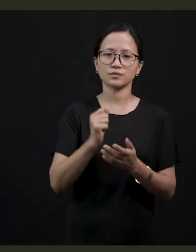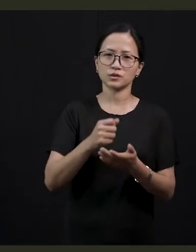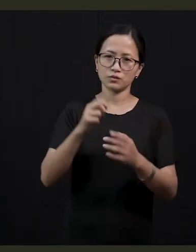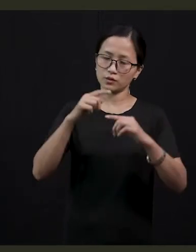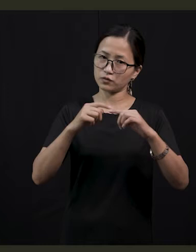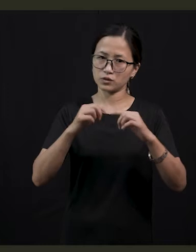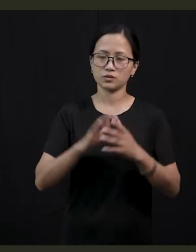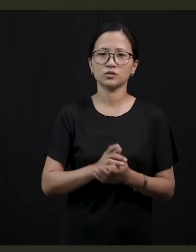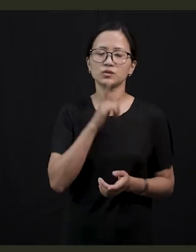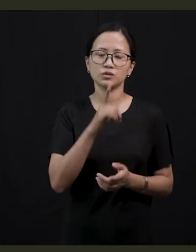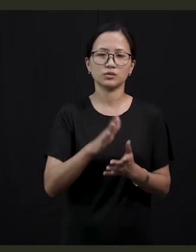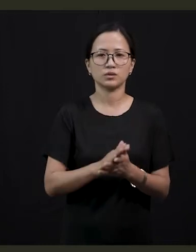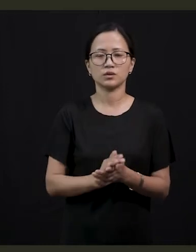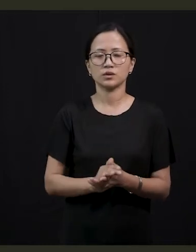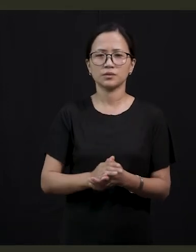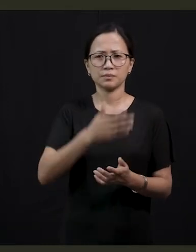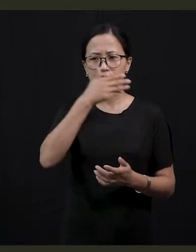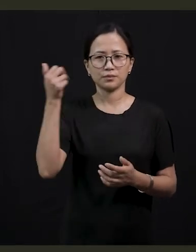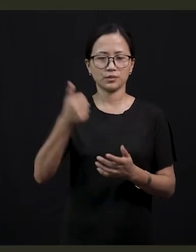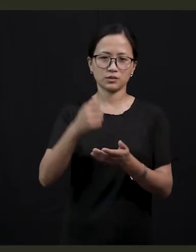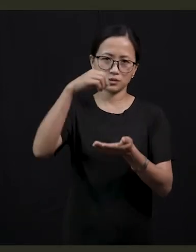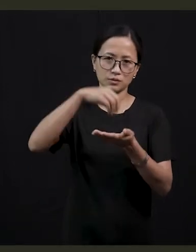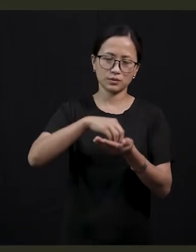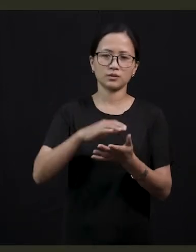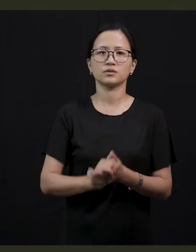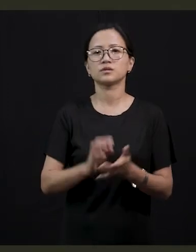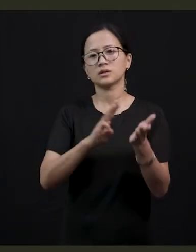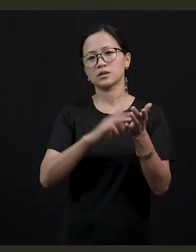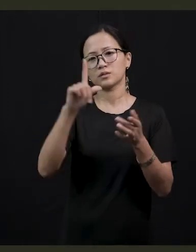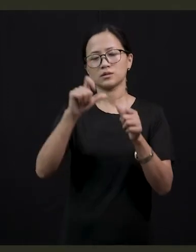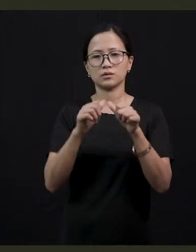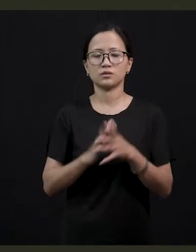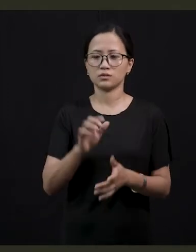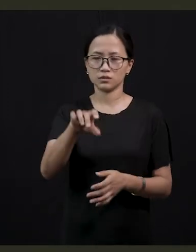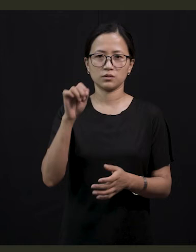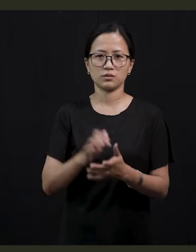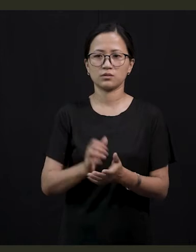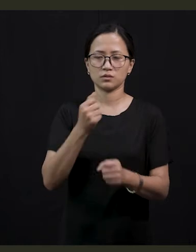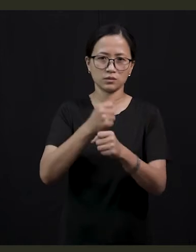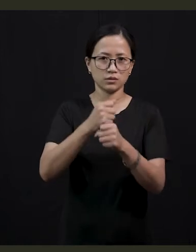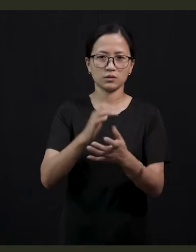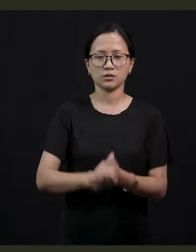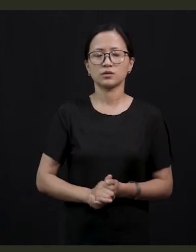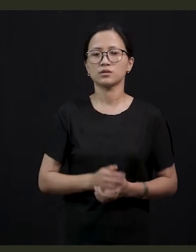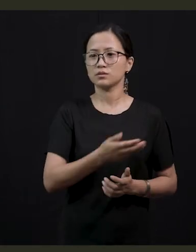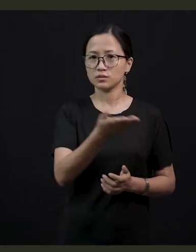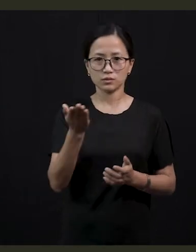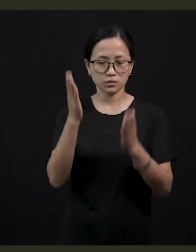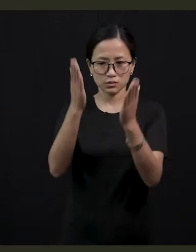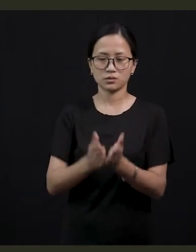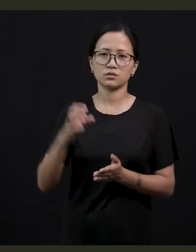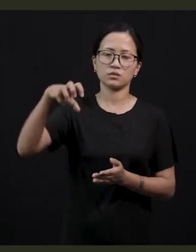voting, make sure that you put the best man as an MLA, so that you get the best government in your